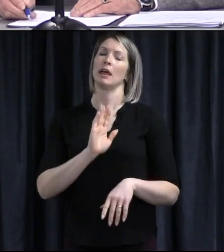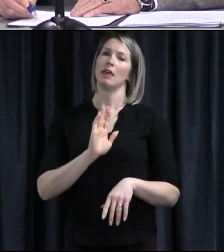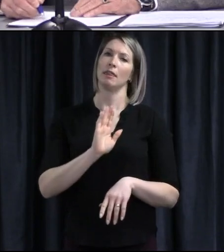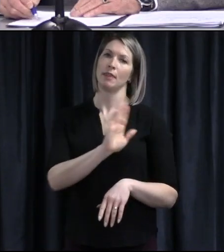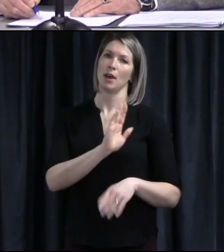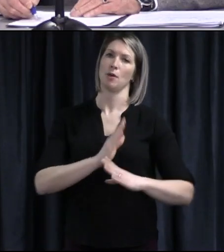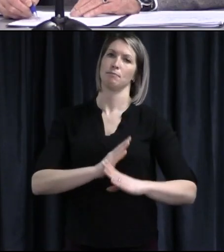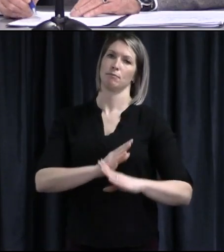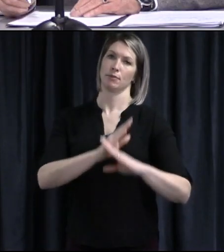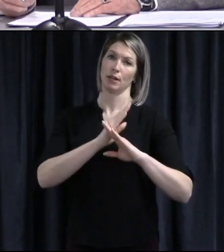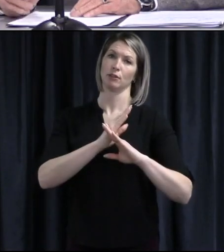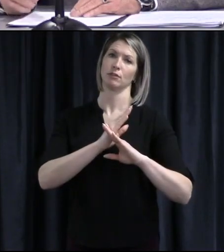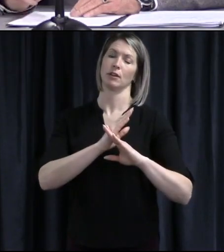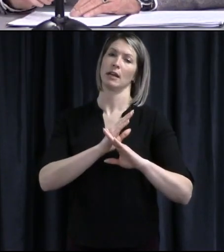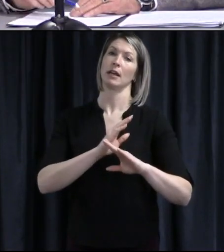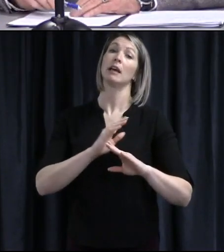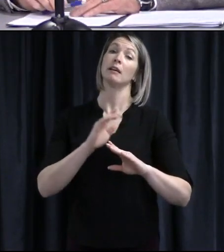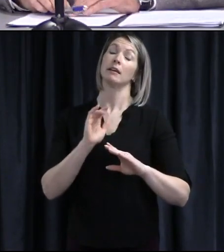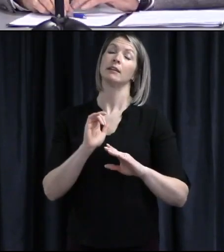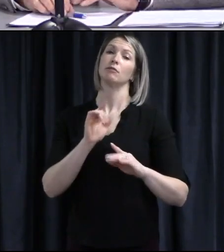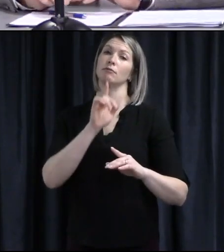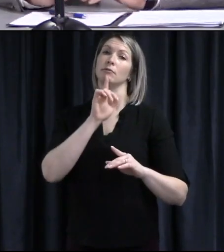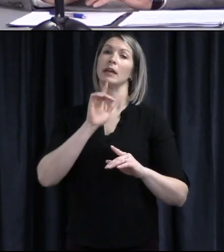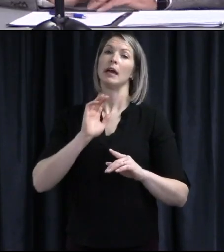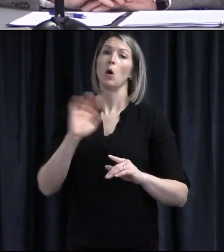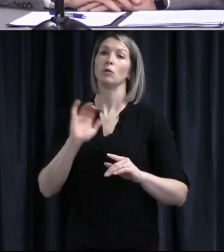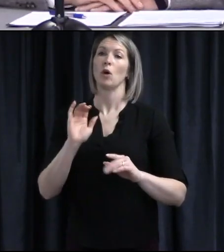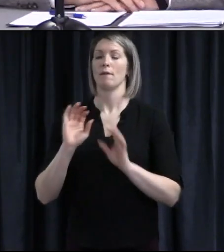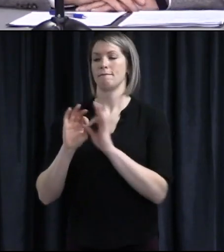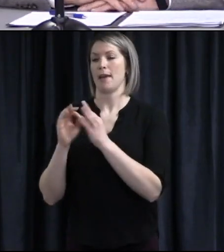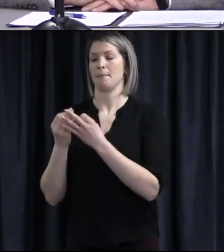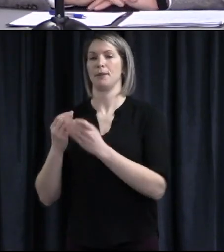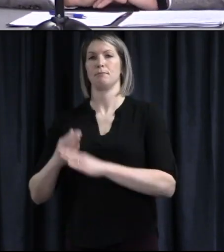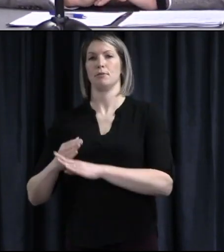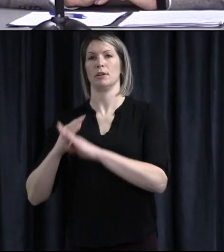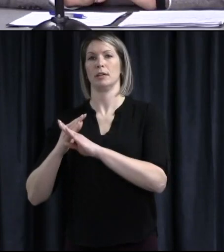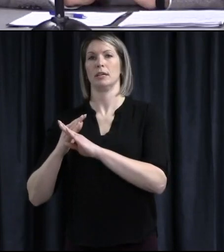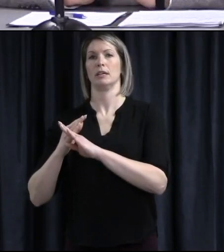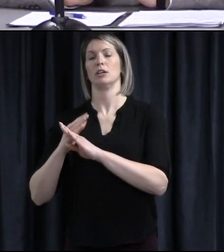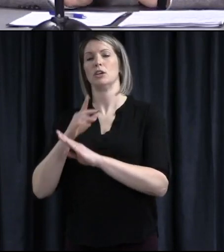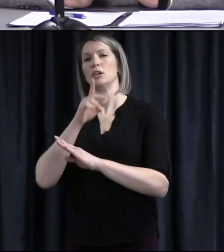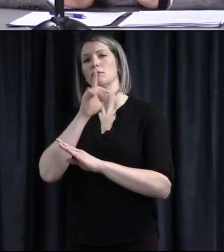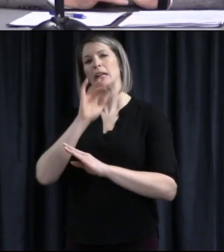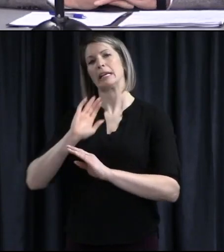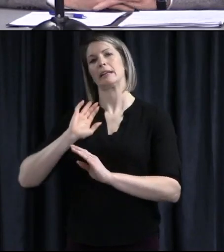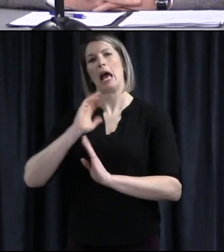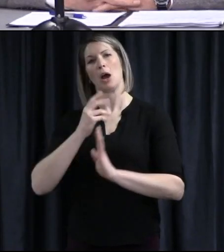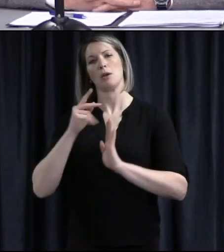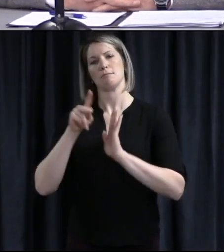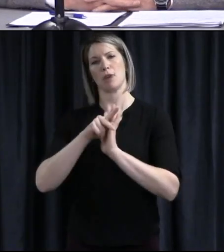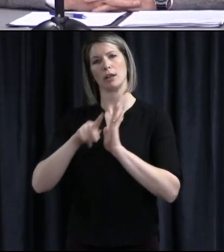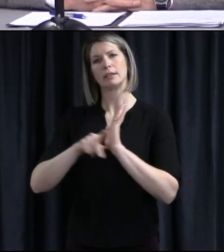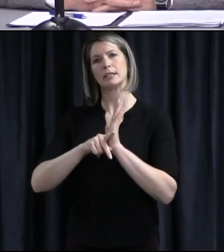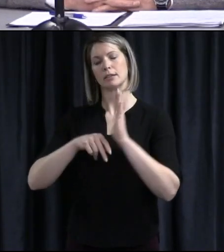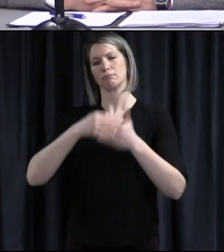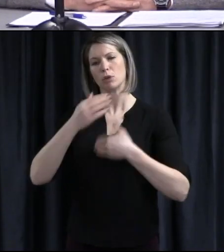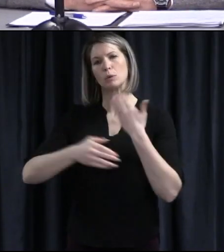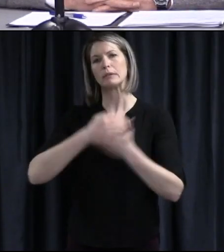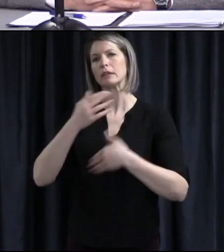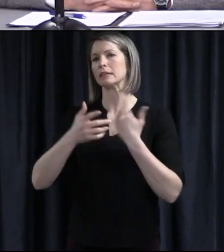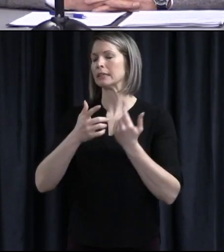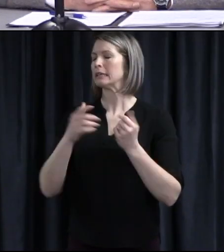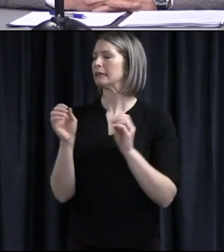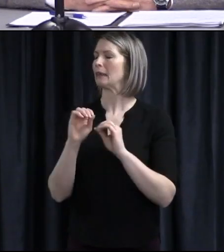protection, and thus the protection of their families, relies on adherence to infection control protocols. These are not new. They